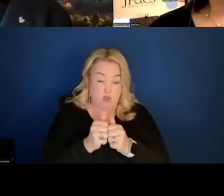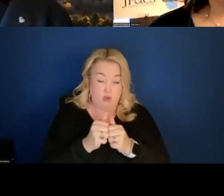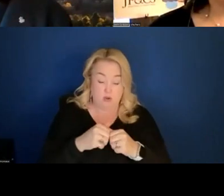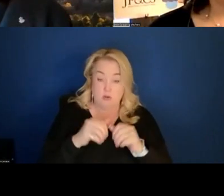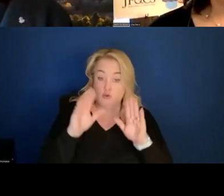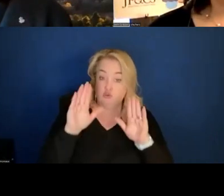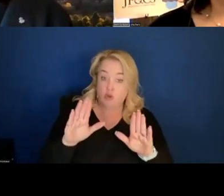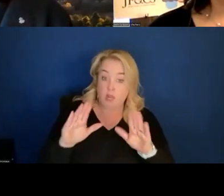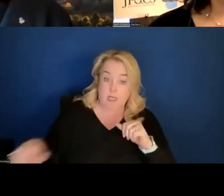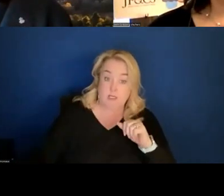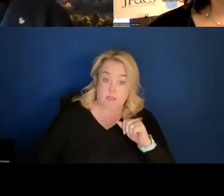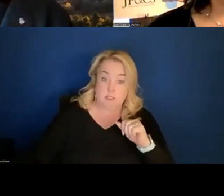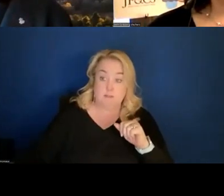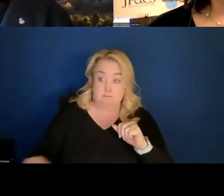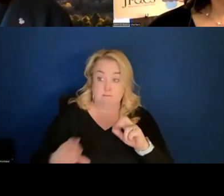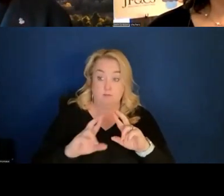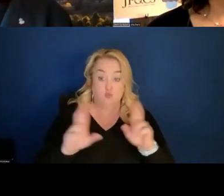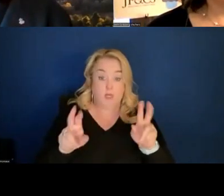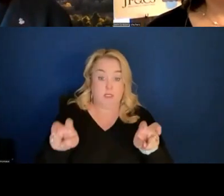Great.